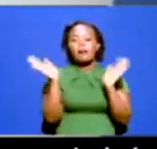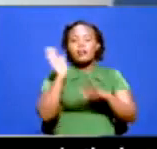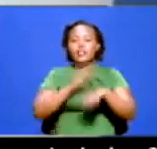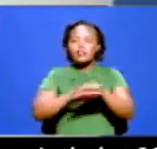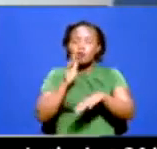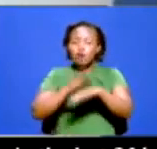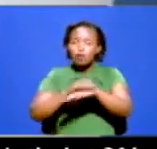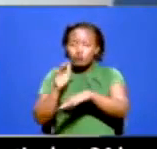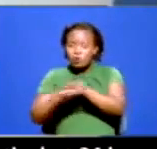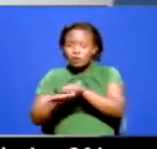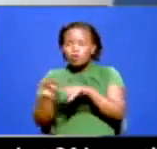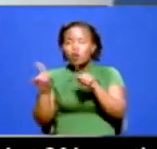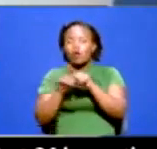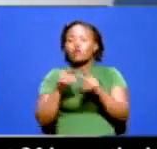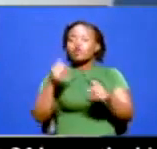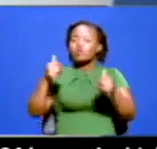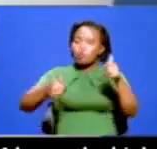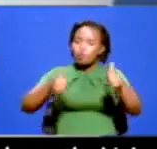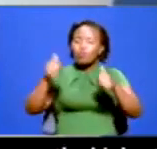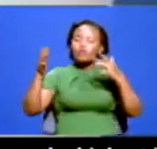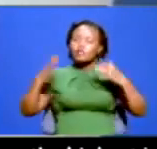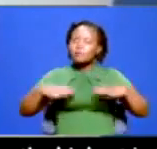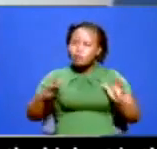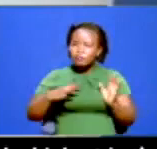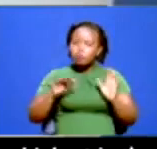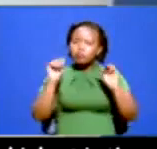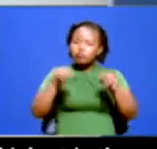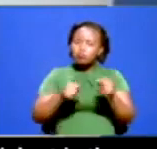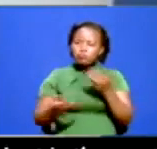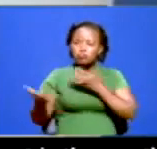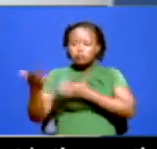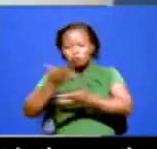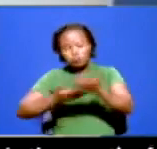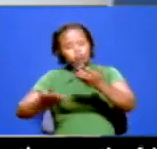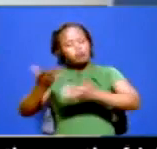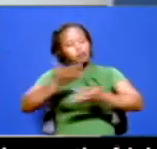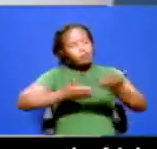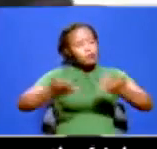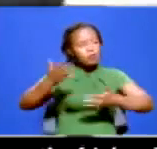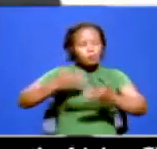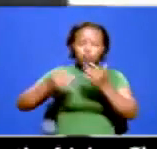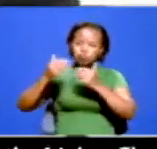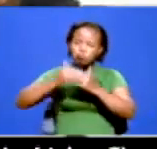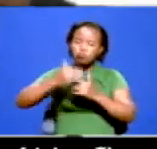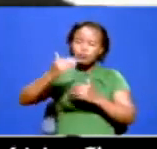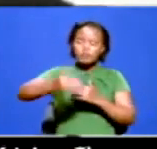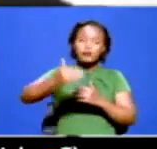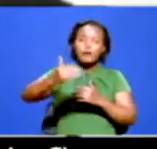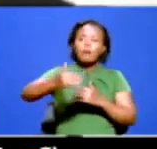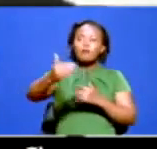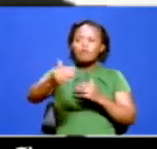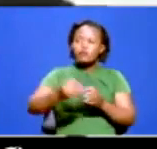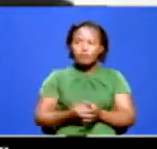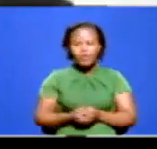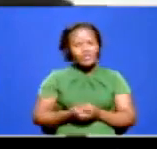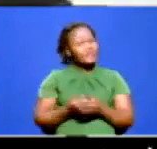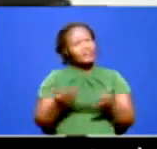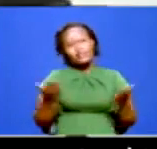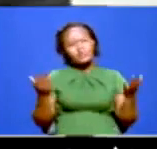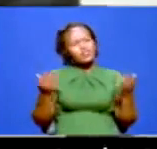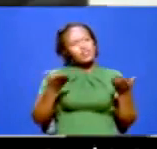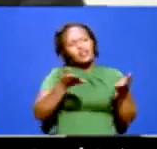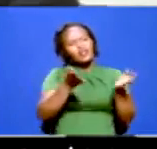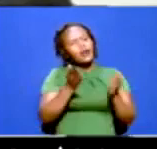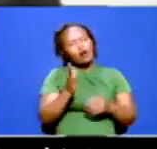that people will, you know, identify themselves with moving forward. All right. Quite an interesting one. Ulinzi